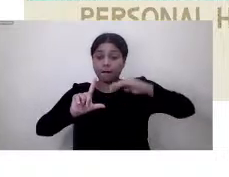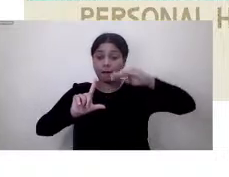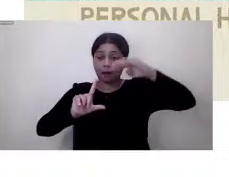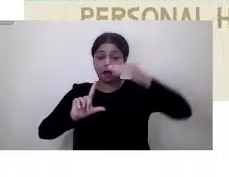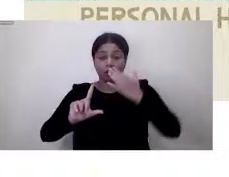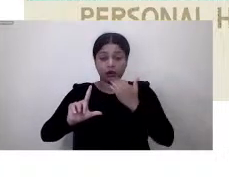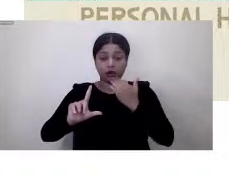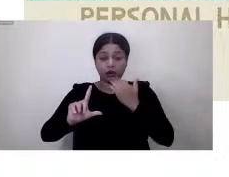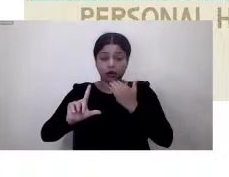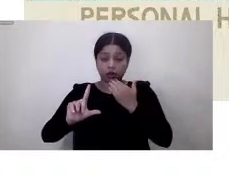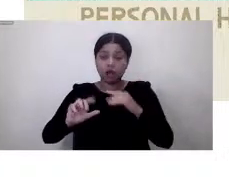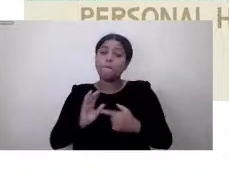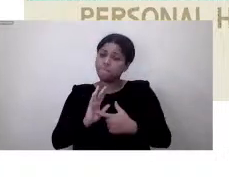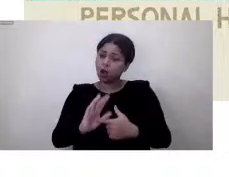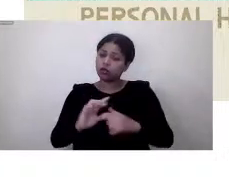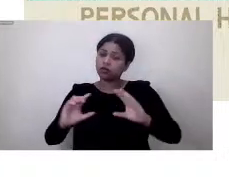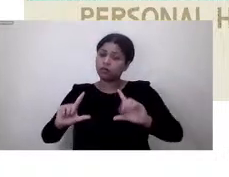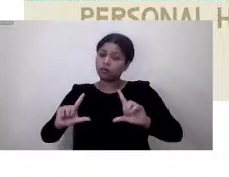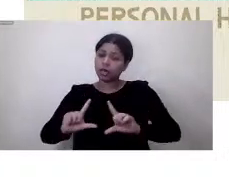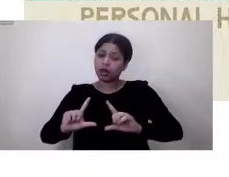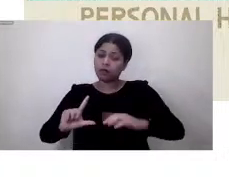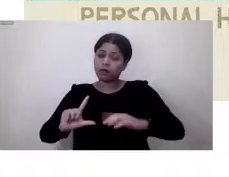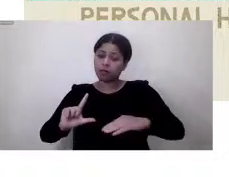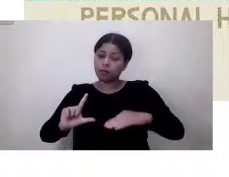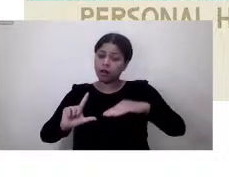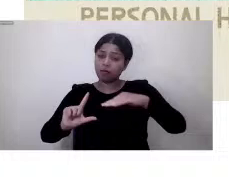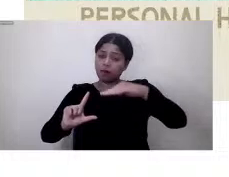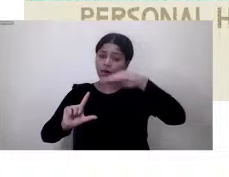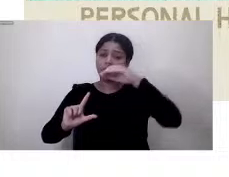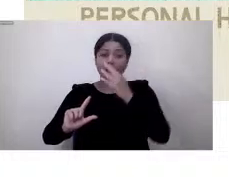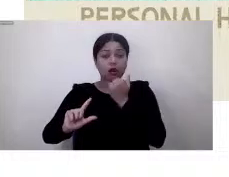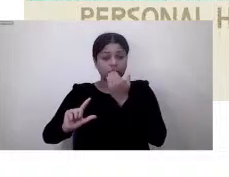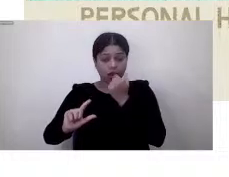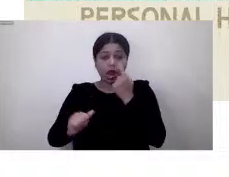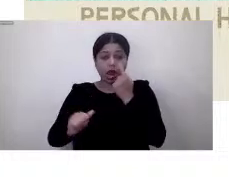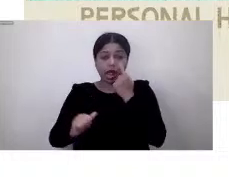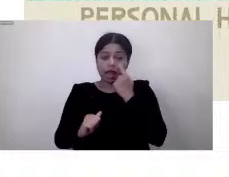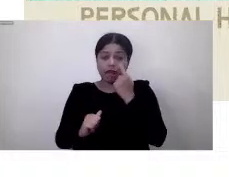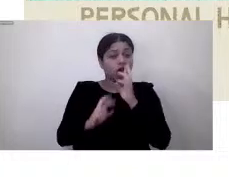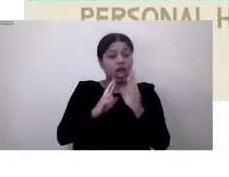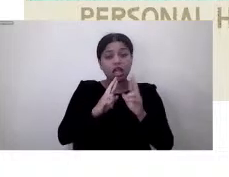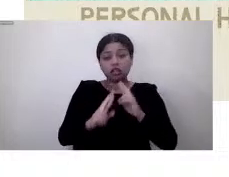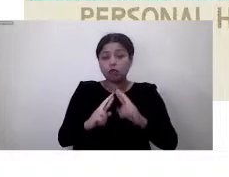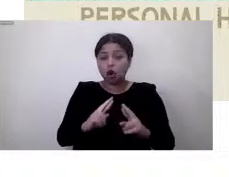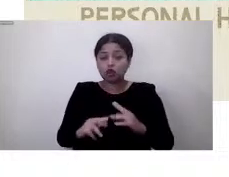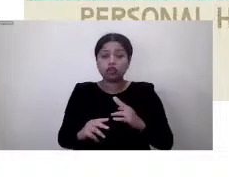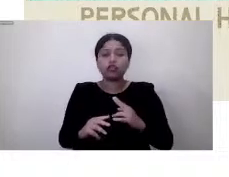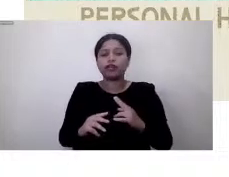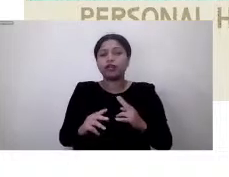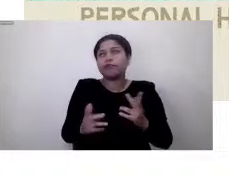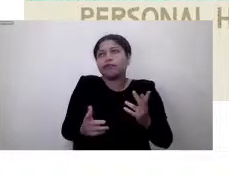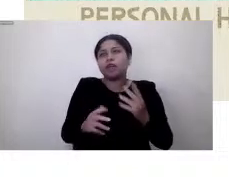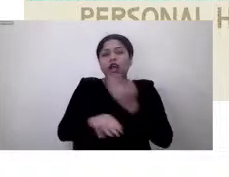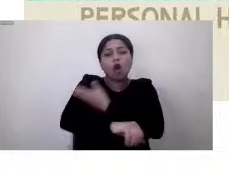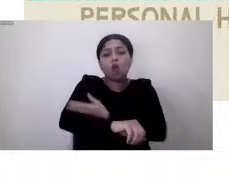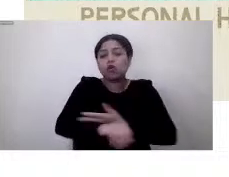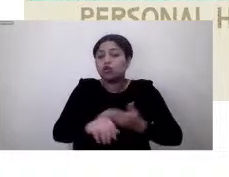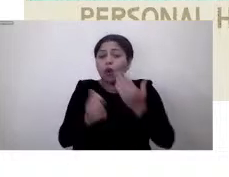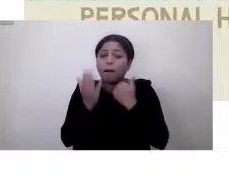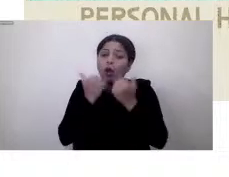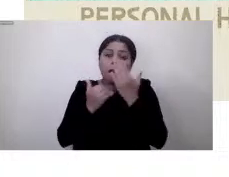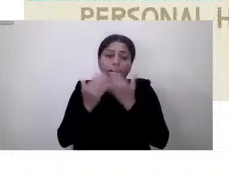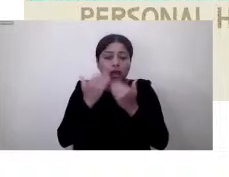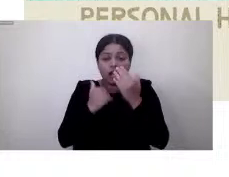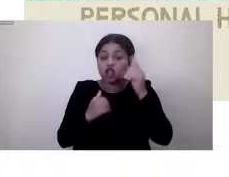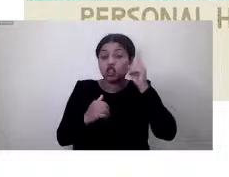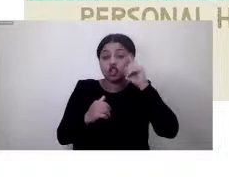from them on food they usually eat at different times of the day. Ask them what their favorite food is. Leave